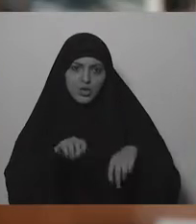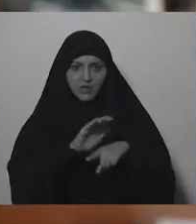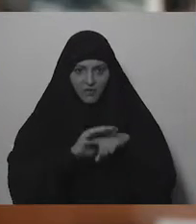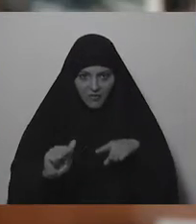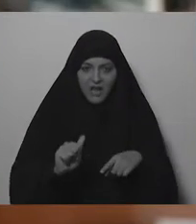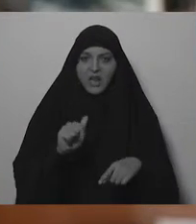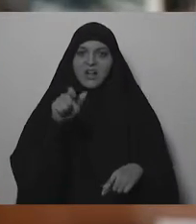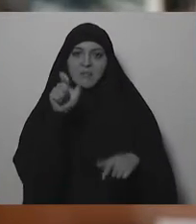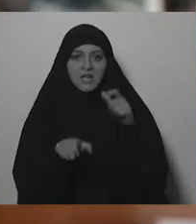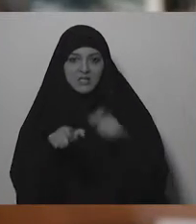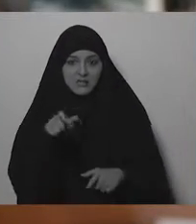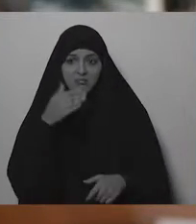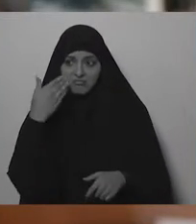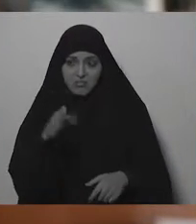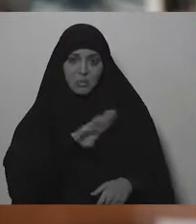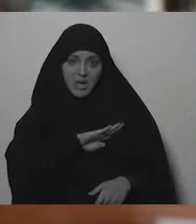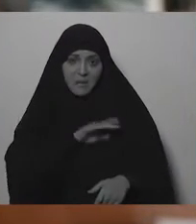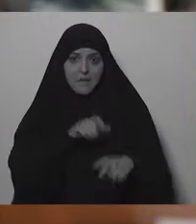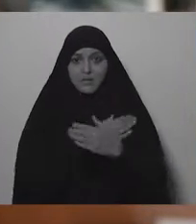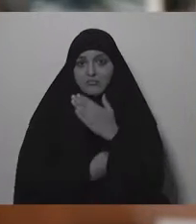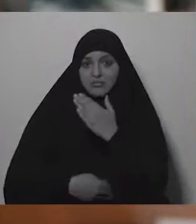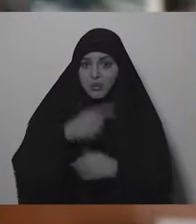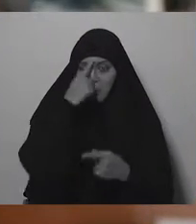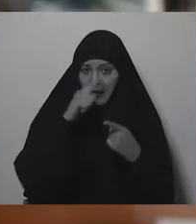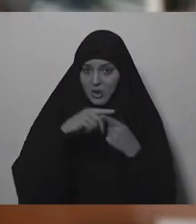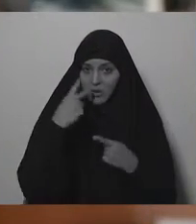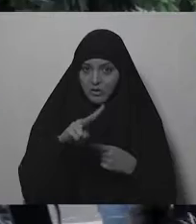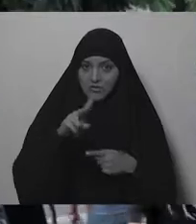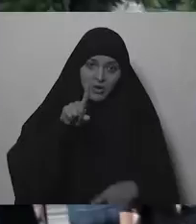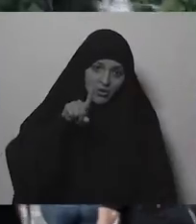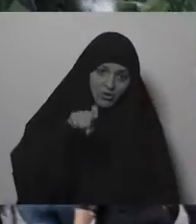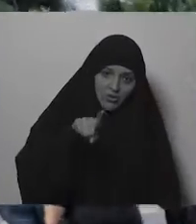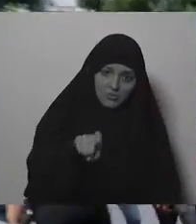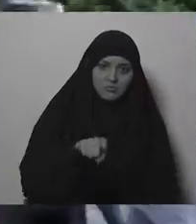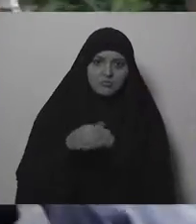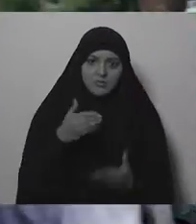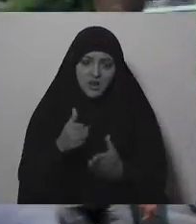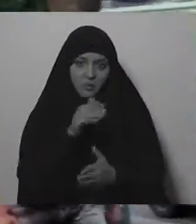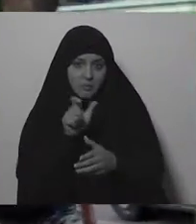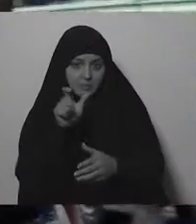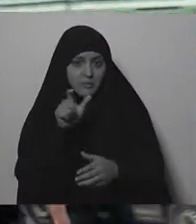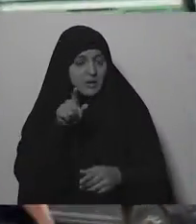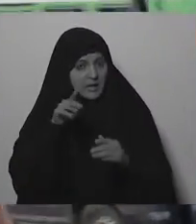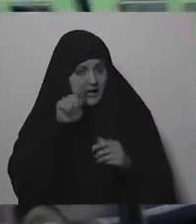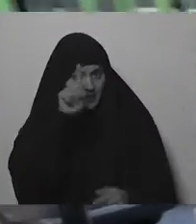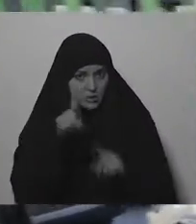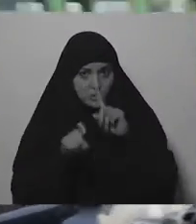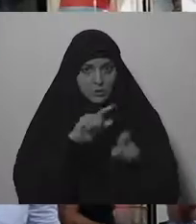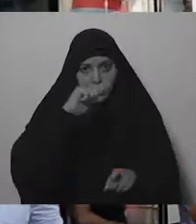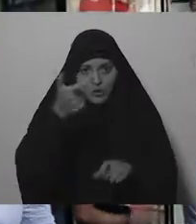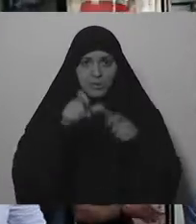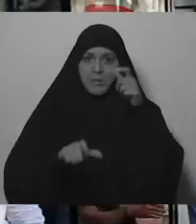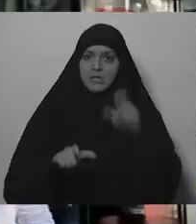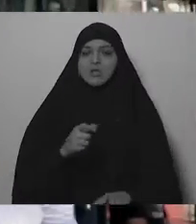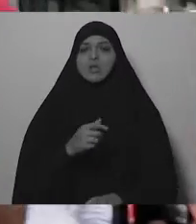This research has been carried out by disabled people, according to the IRPI method. The researchers have questioned other disabled people,